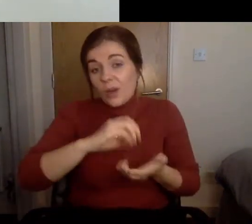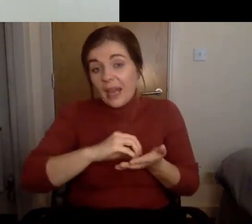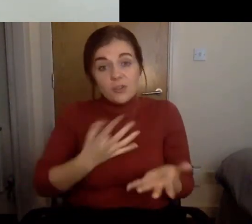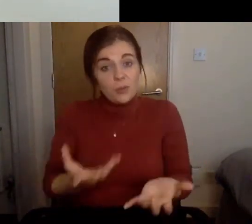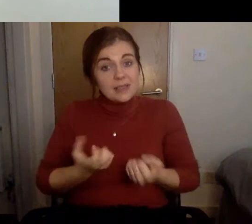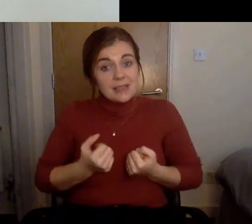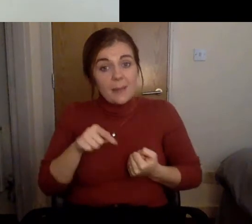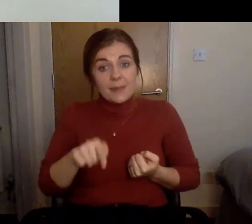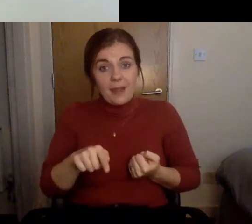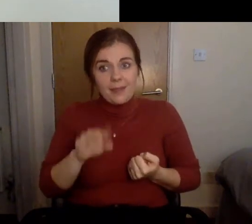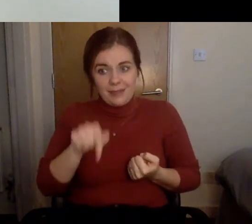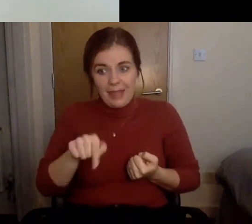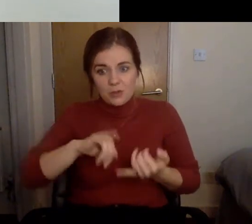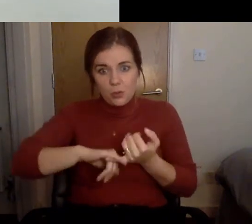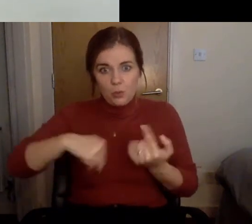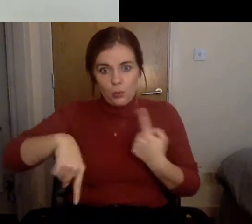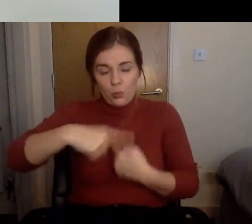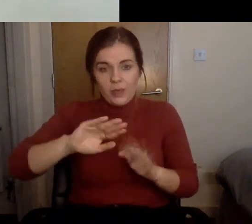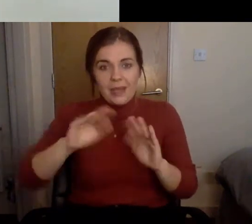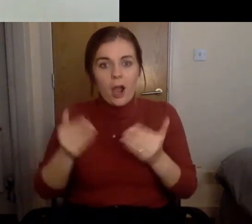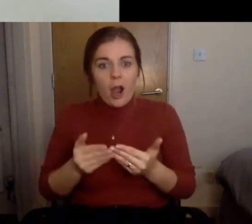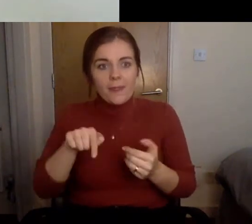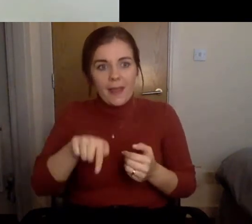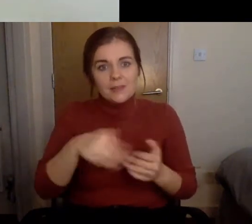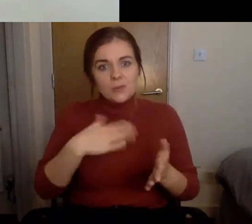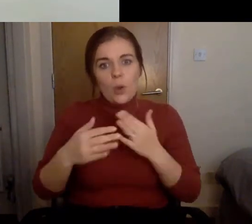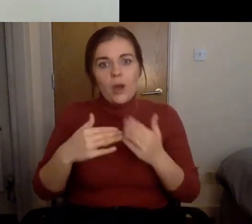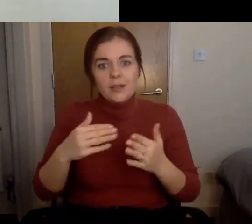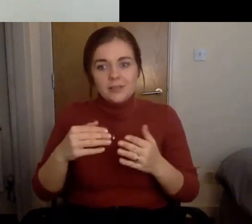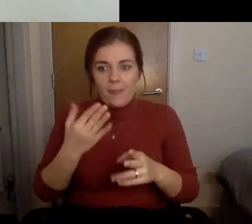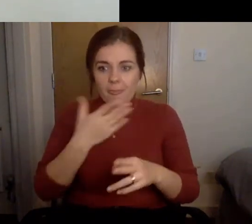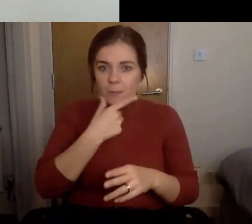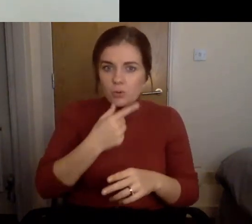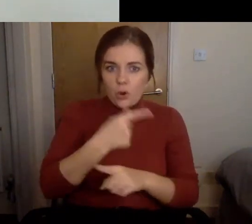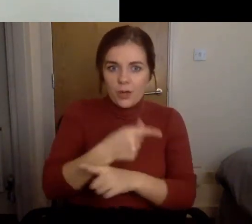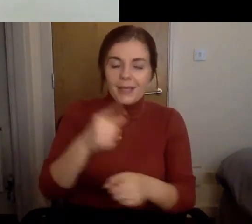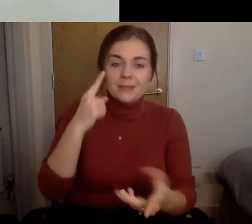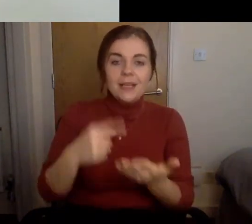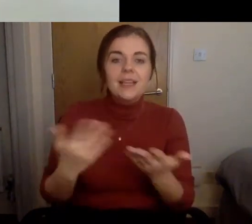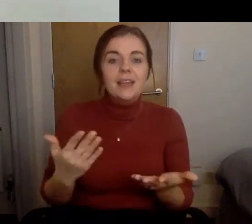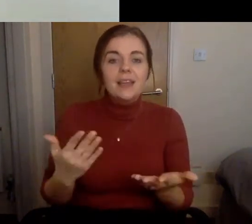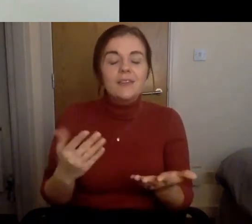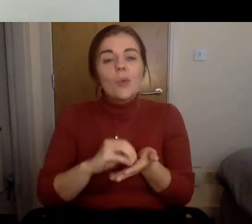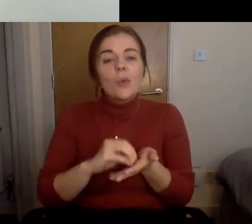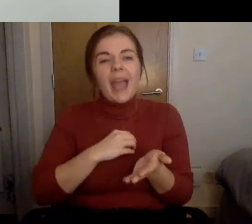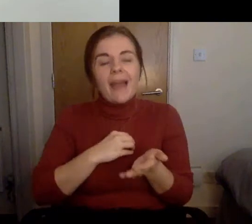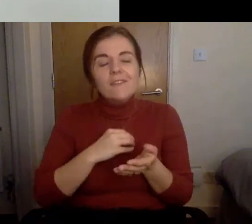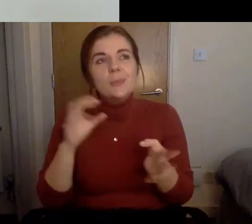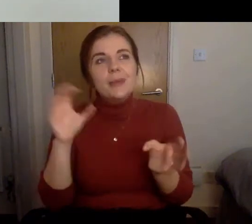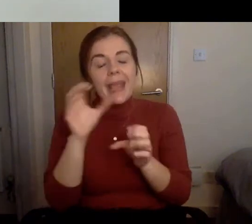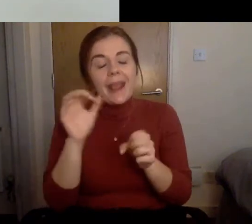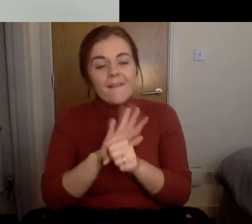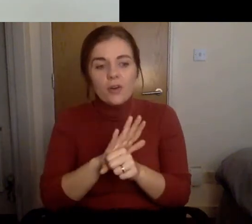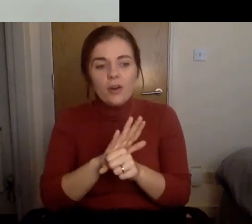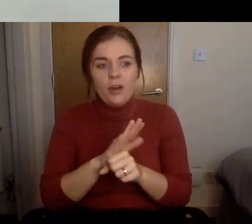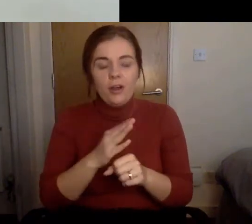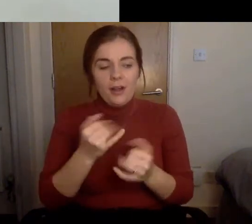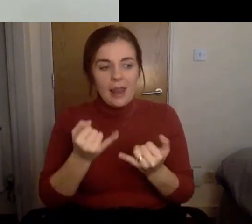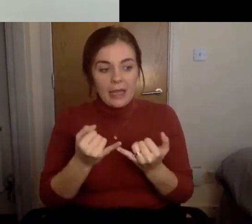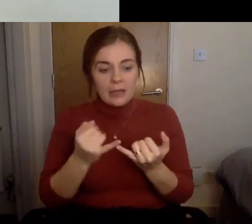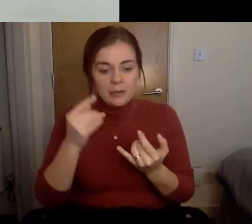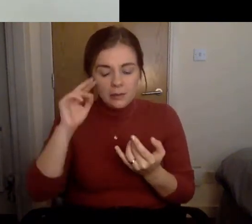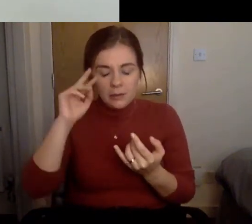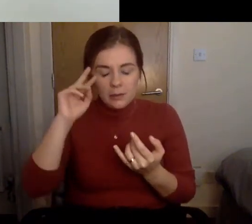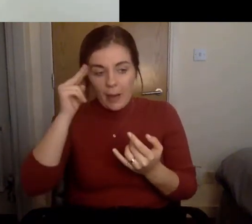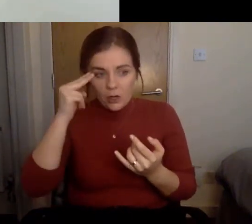that's who we are, and that's who these boys are. And we want to be careful, like, that we're not being so mad into include everybody, that we're